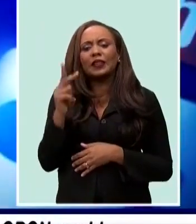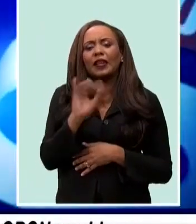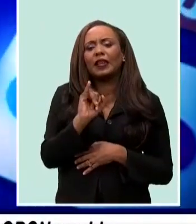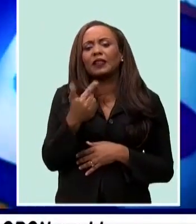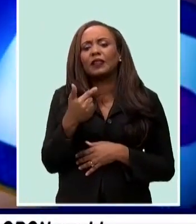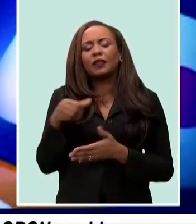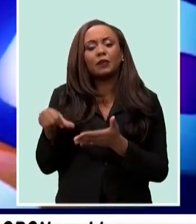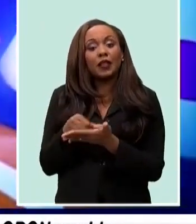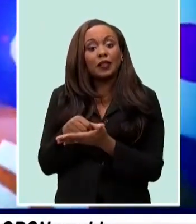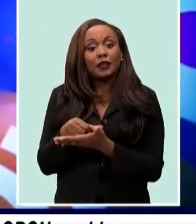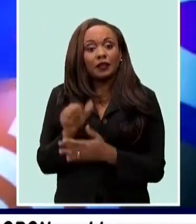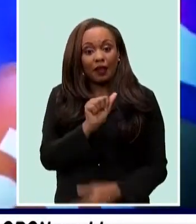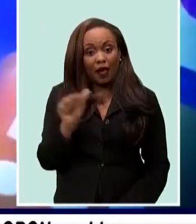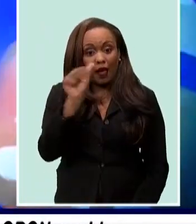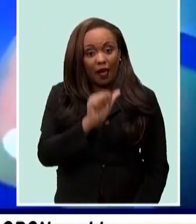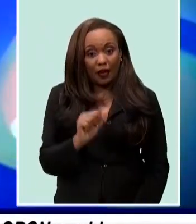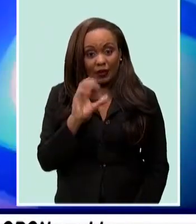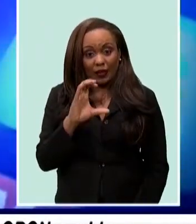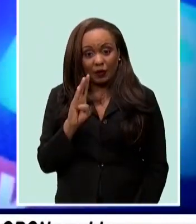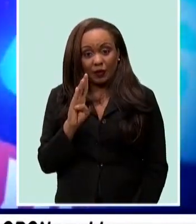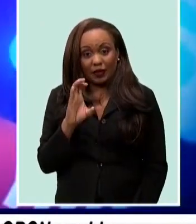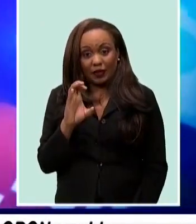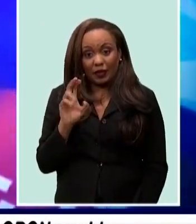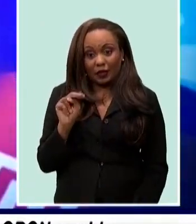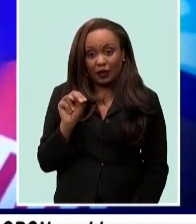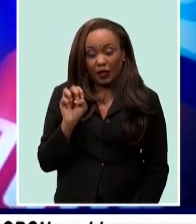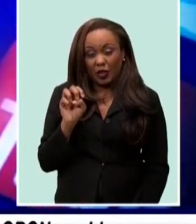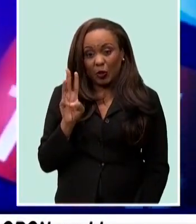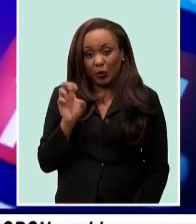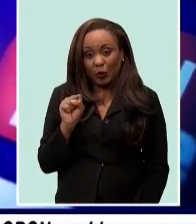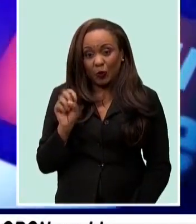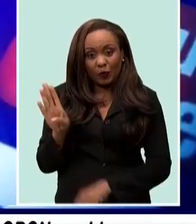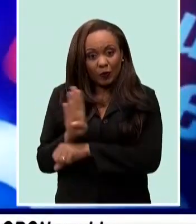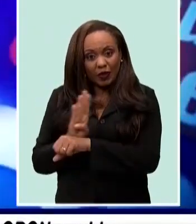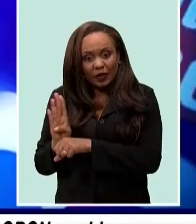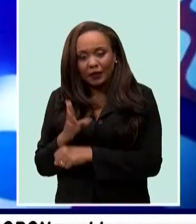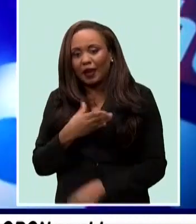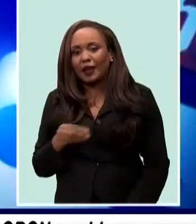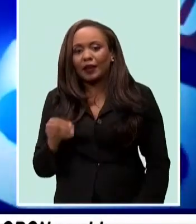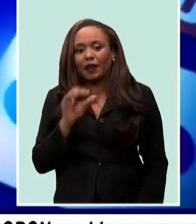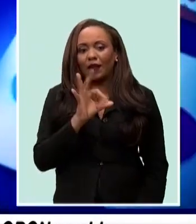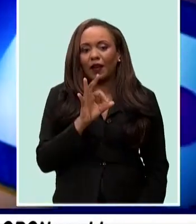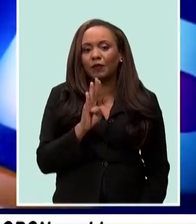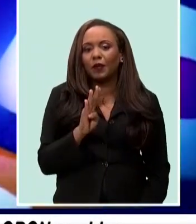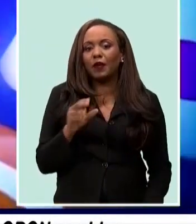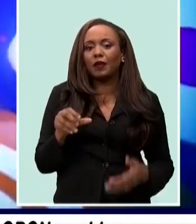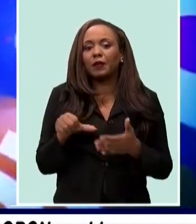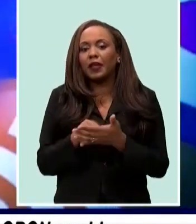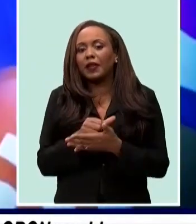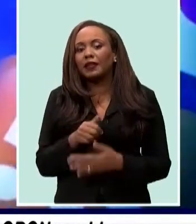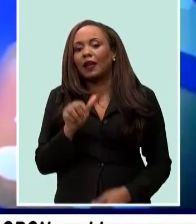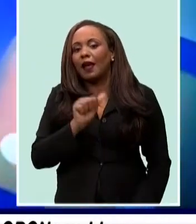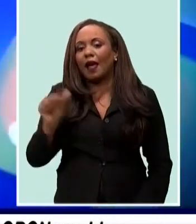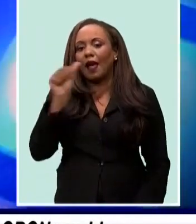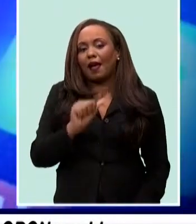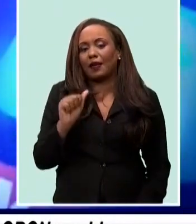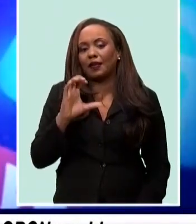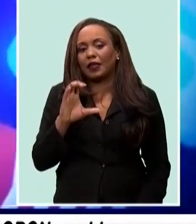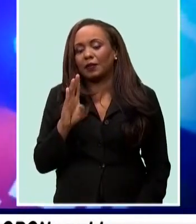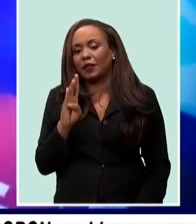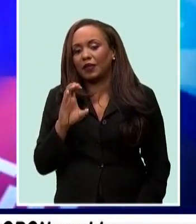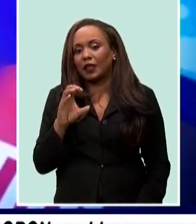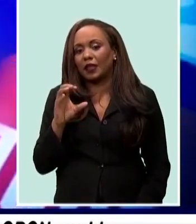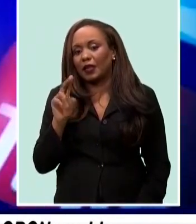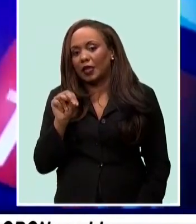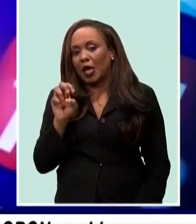Instagram page. We're at CBC News Barbados, and our Facebook page as well at cbcnews.bb. We want you to share